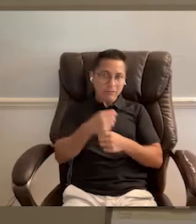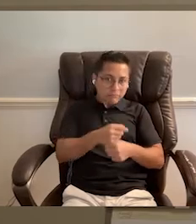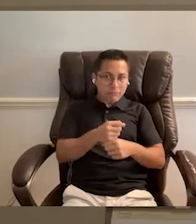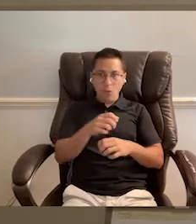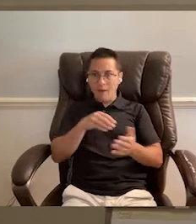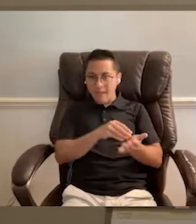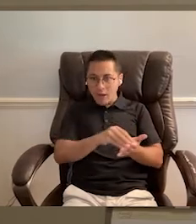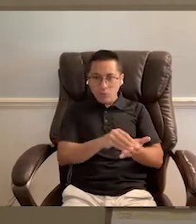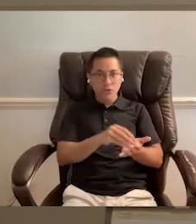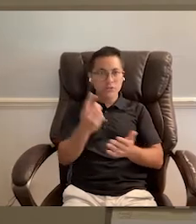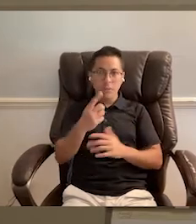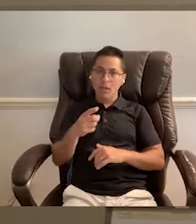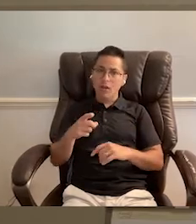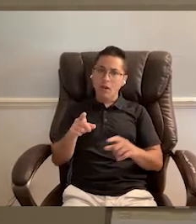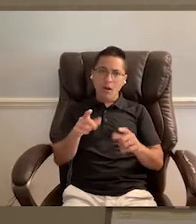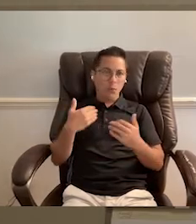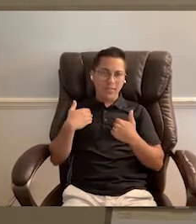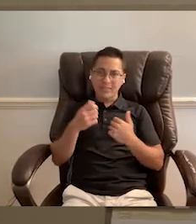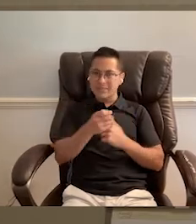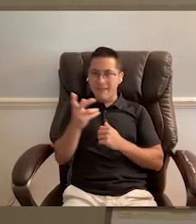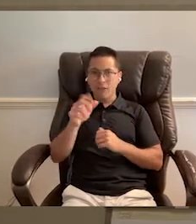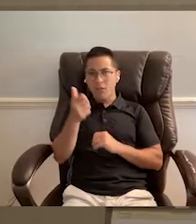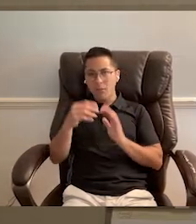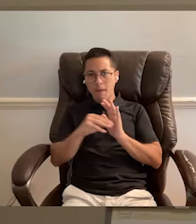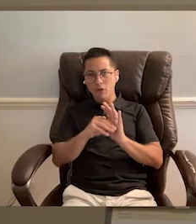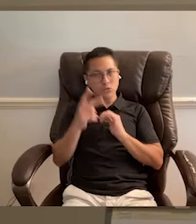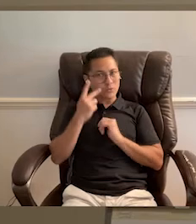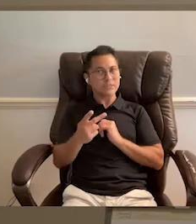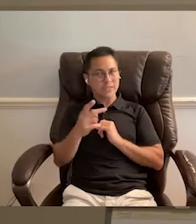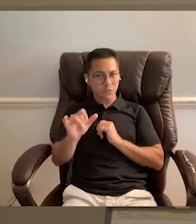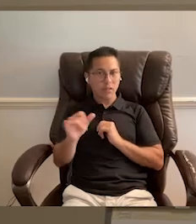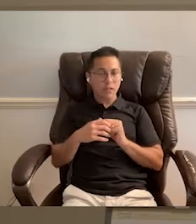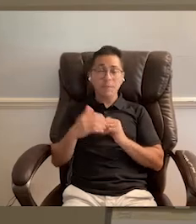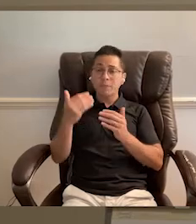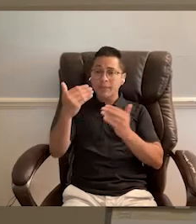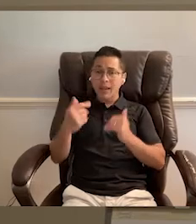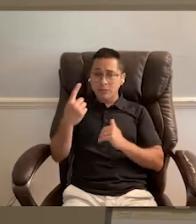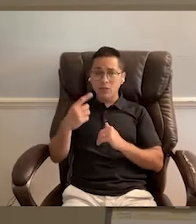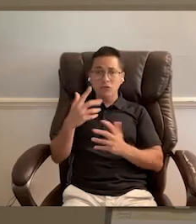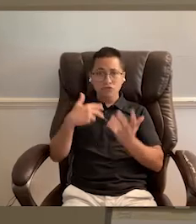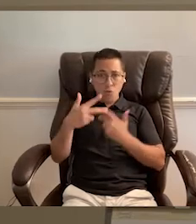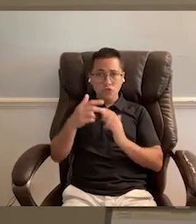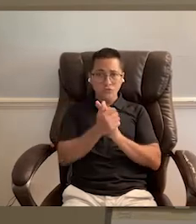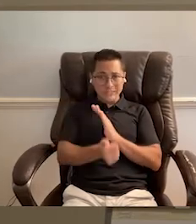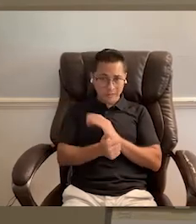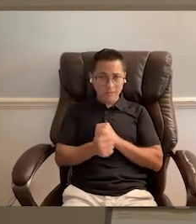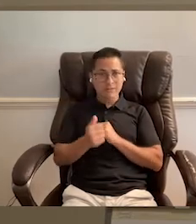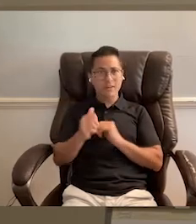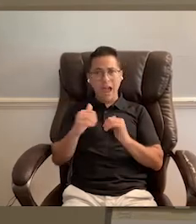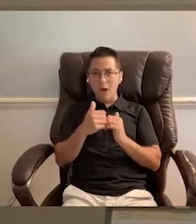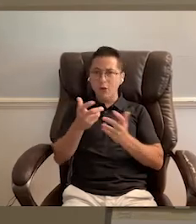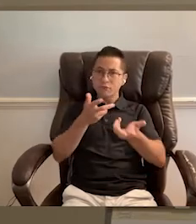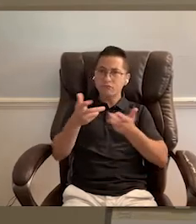react to this? So all these different aspects of reactions, we have it in that environment. The